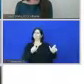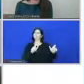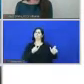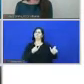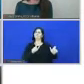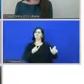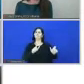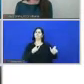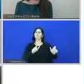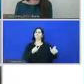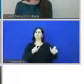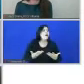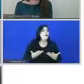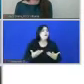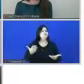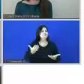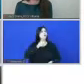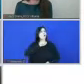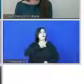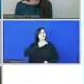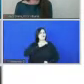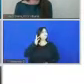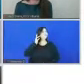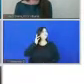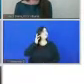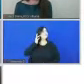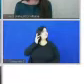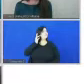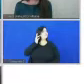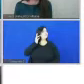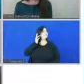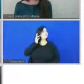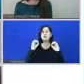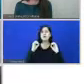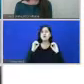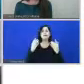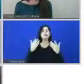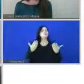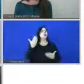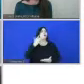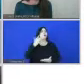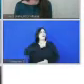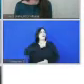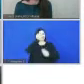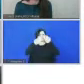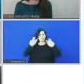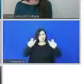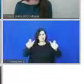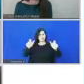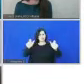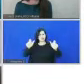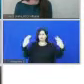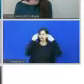intimidated, including of releasing their intimate videos if they do not behave as they usually say. So there are a lot